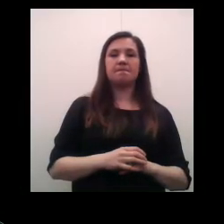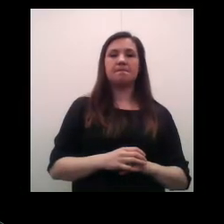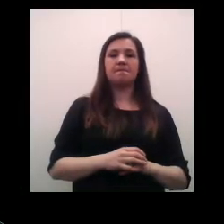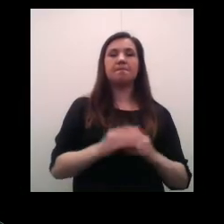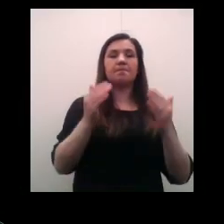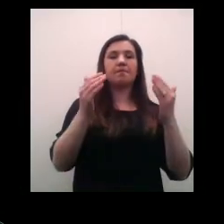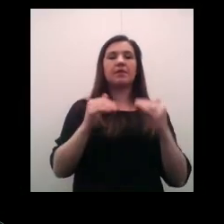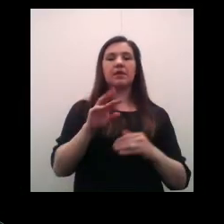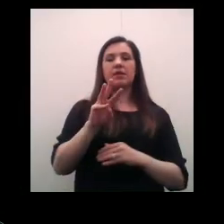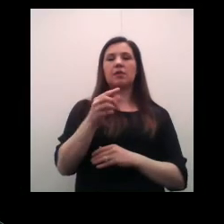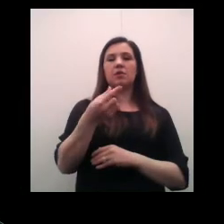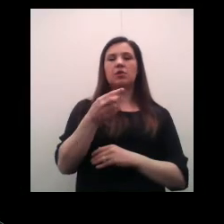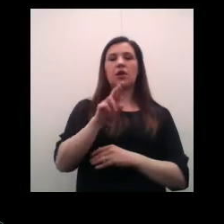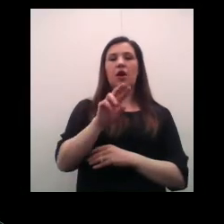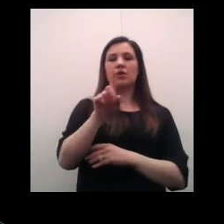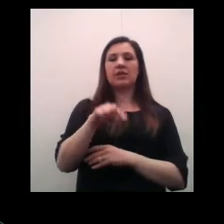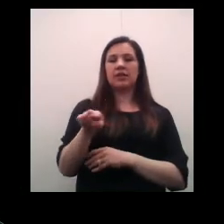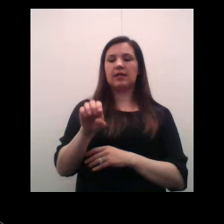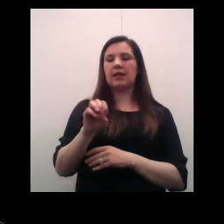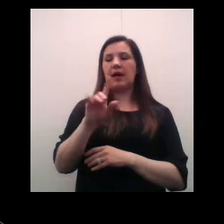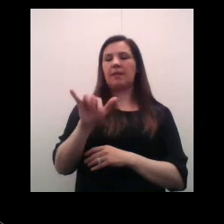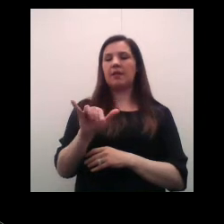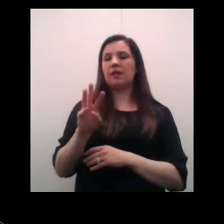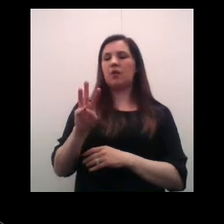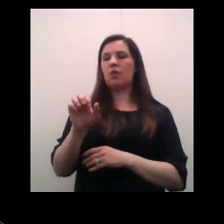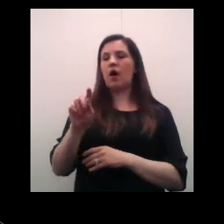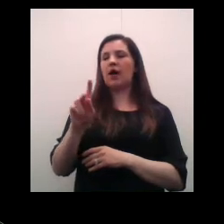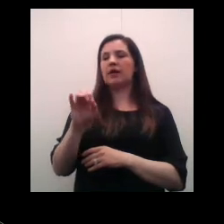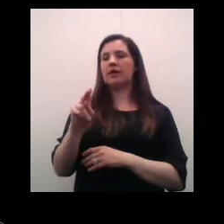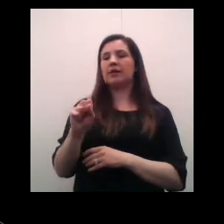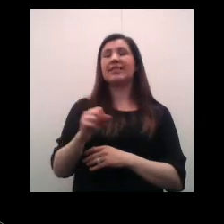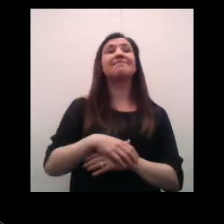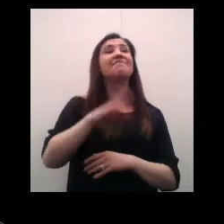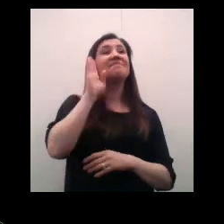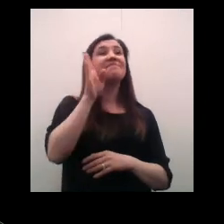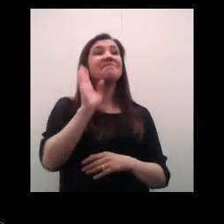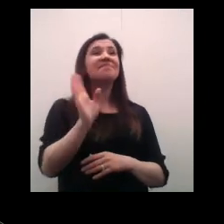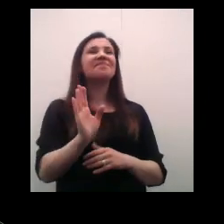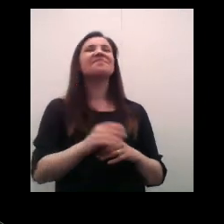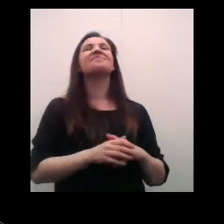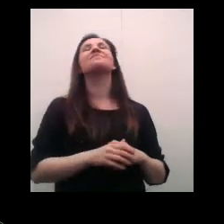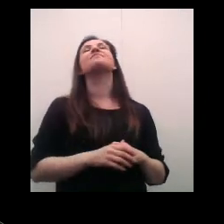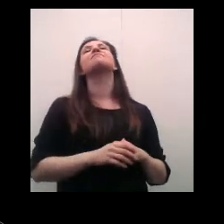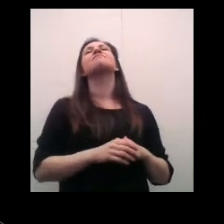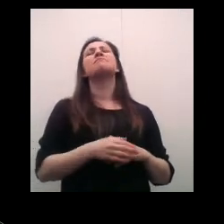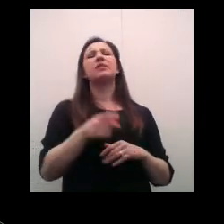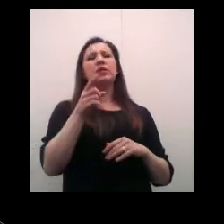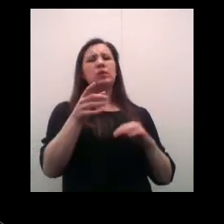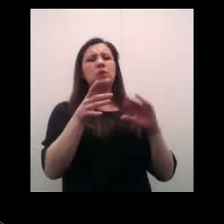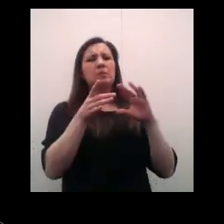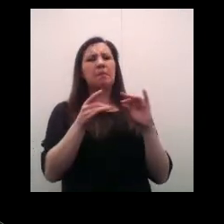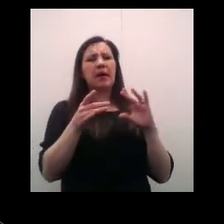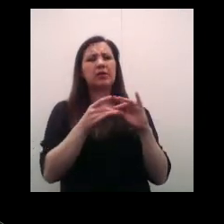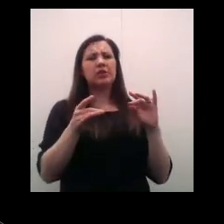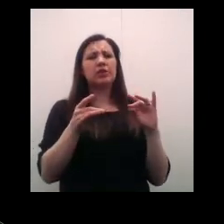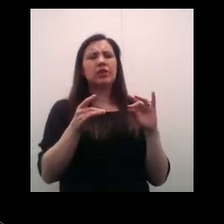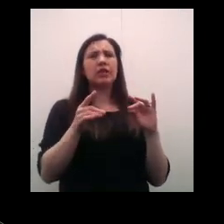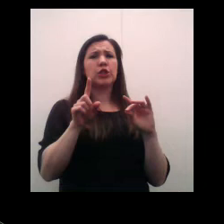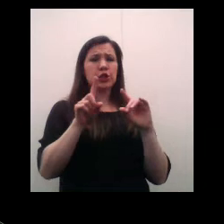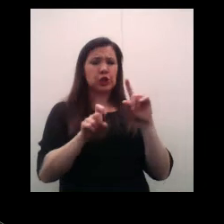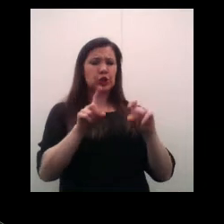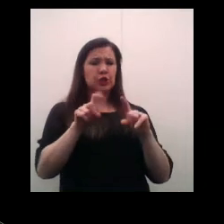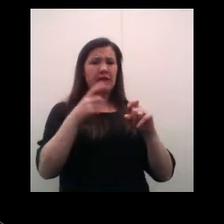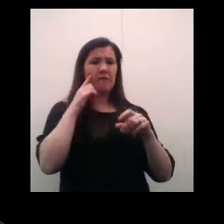Emily Watkins, WGRZ. Hi, Mr. Polenkars. You mentioned that, the survey for